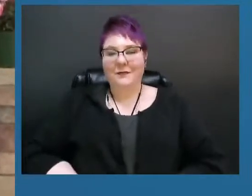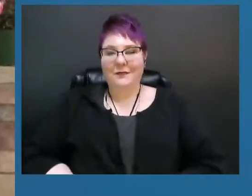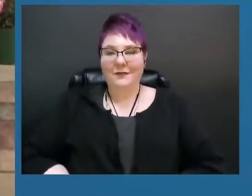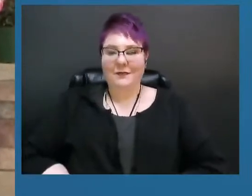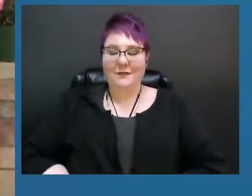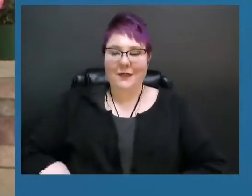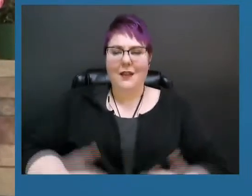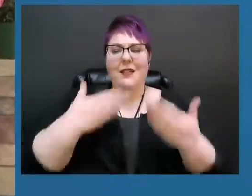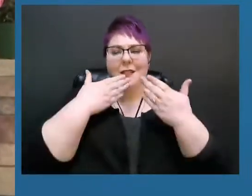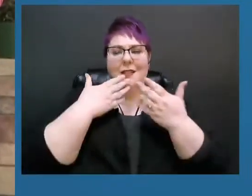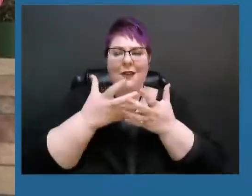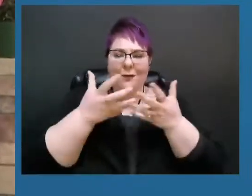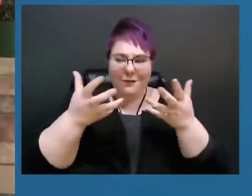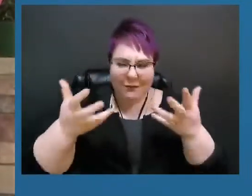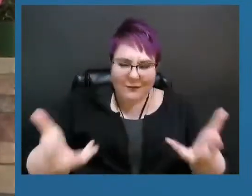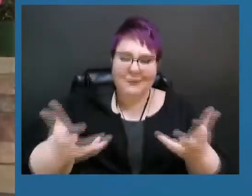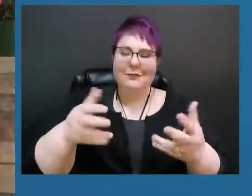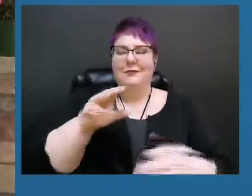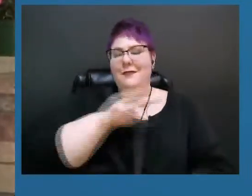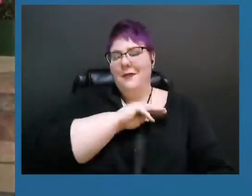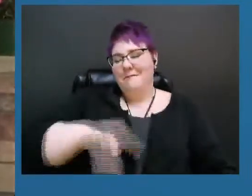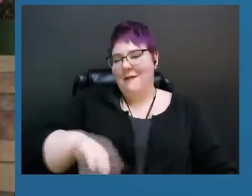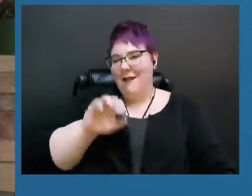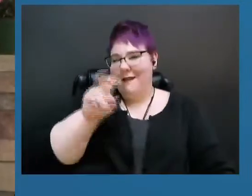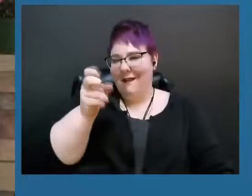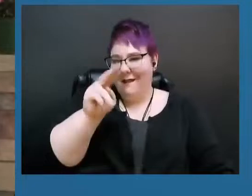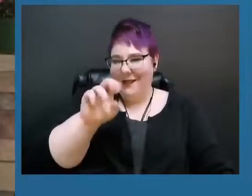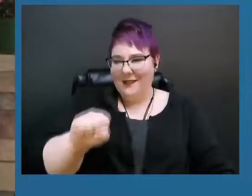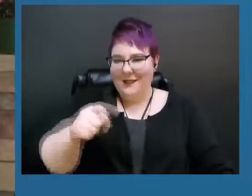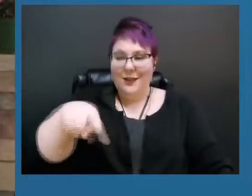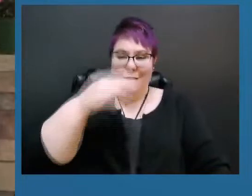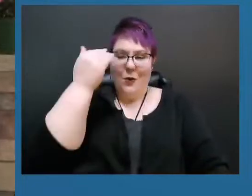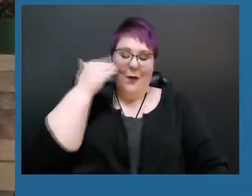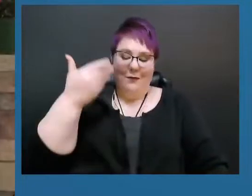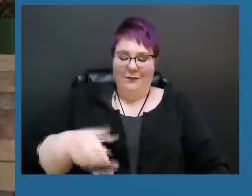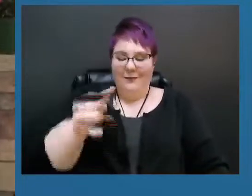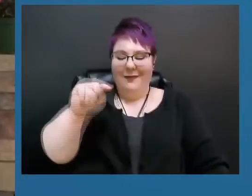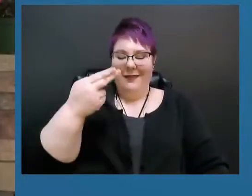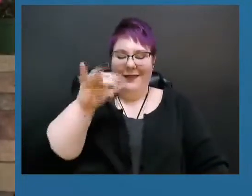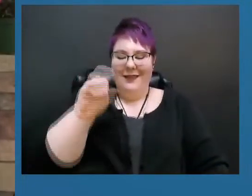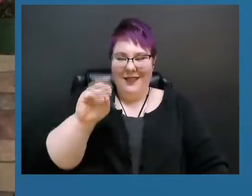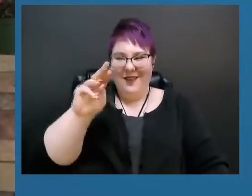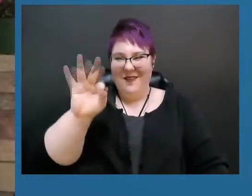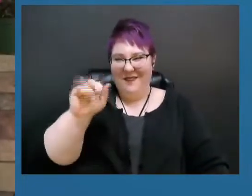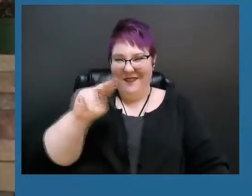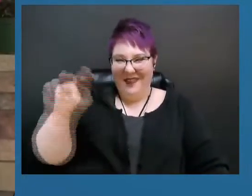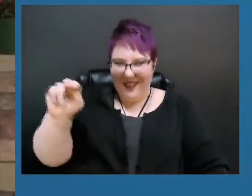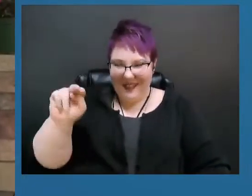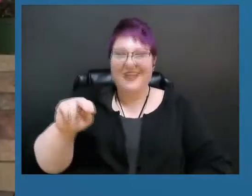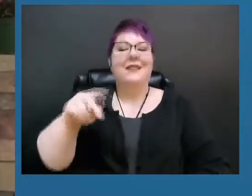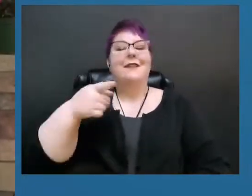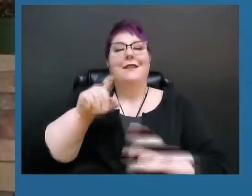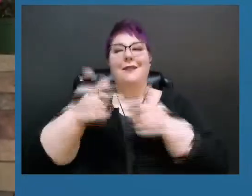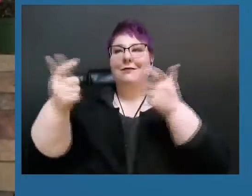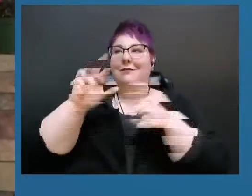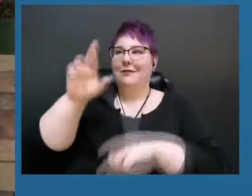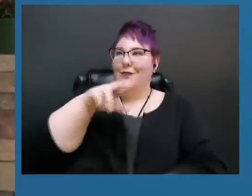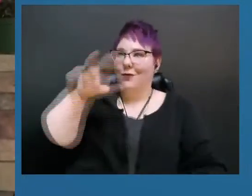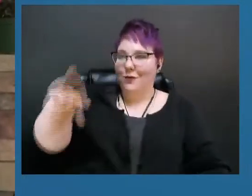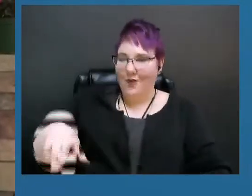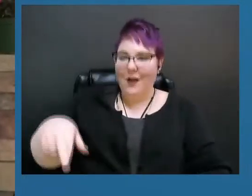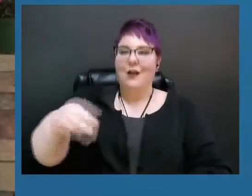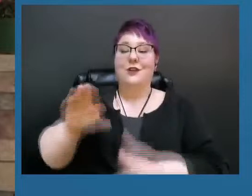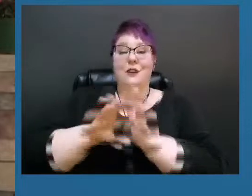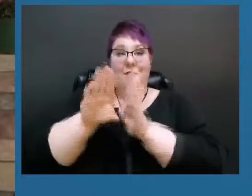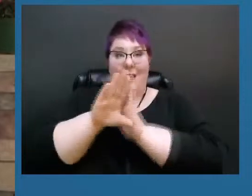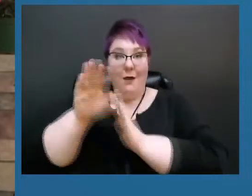Thank you so much, Mayor Evans. You all know I'm Theo Finn with the Greater Rochester Housing Partnership and the Rochester Housing Development Fund Corporation.